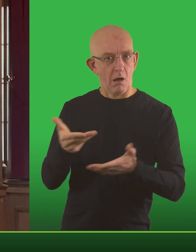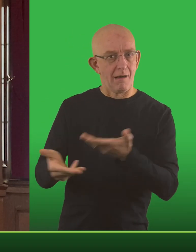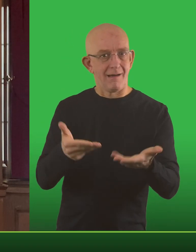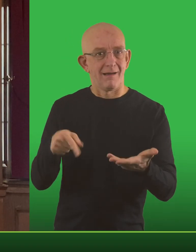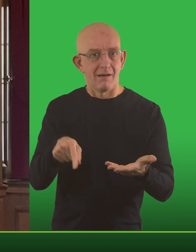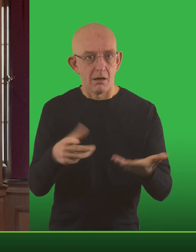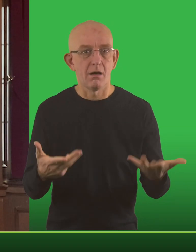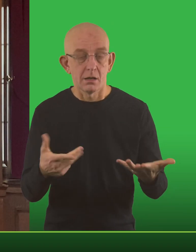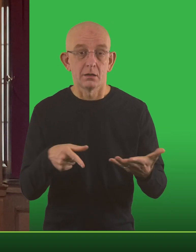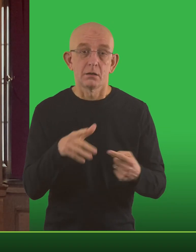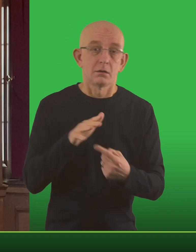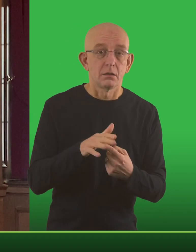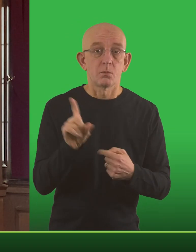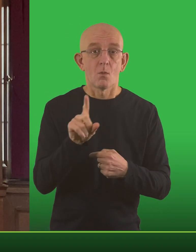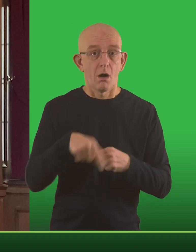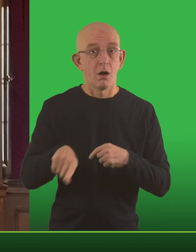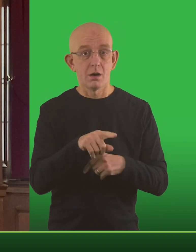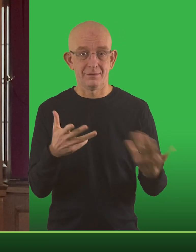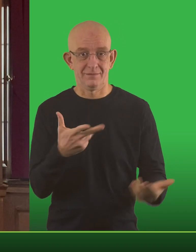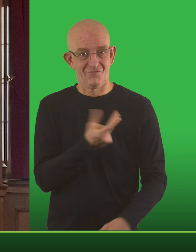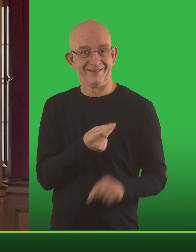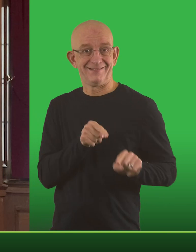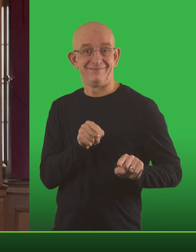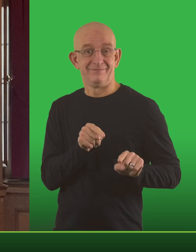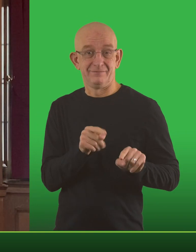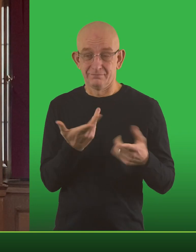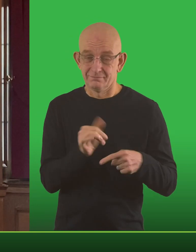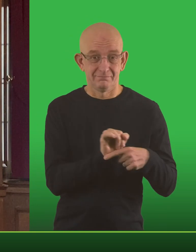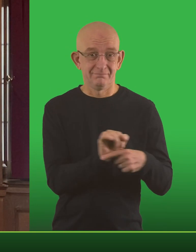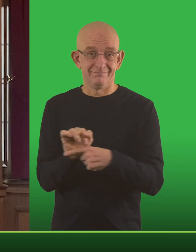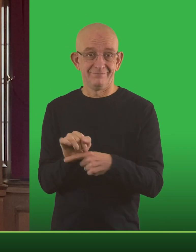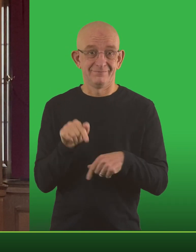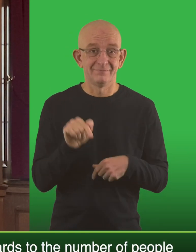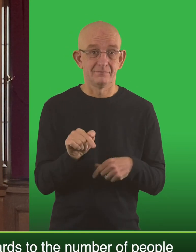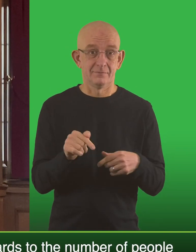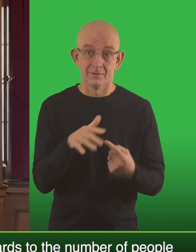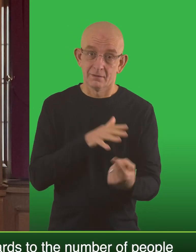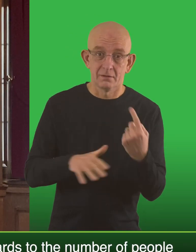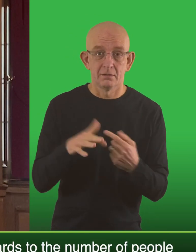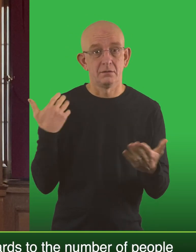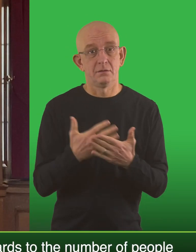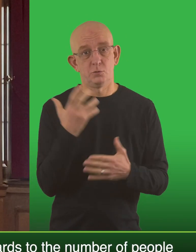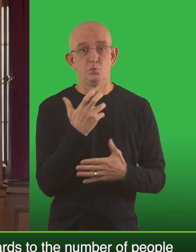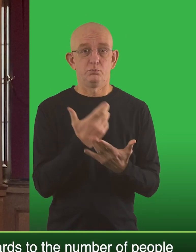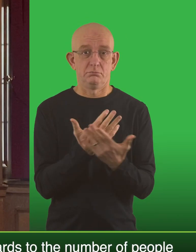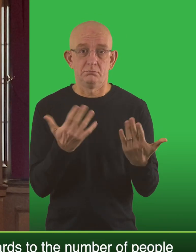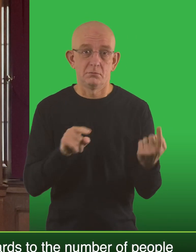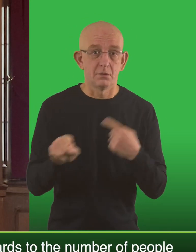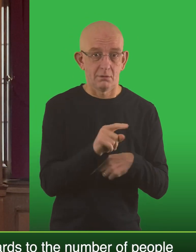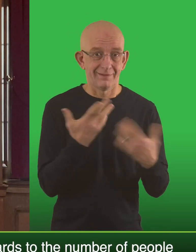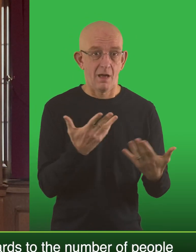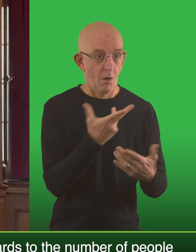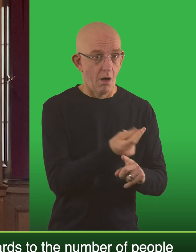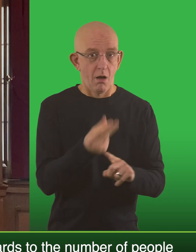one. The thing that has and continues to make the difference is the vaccine. The city's done amazingly well with regard to the